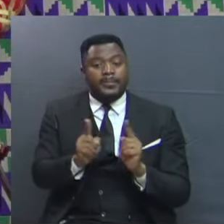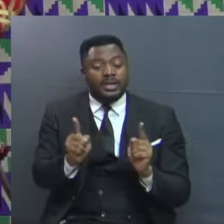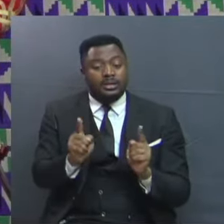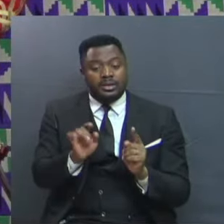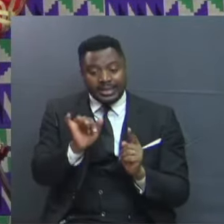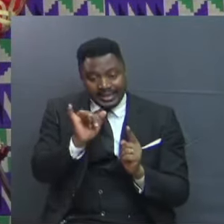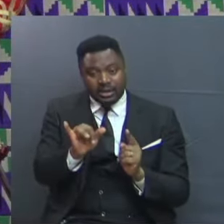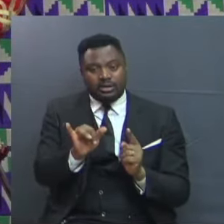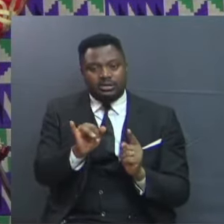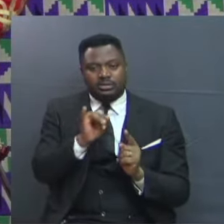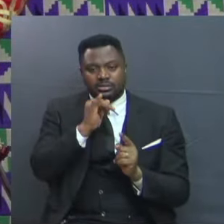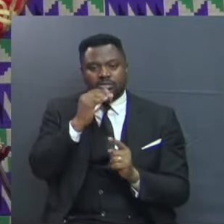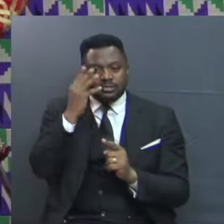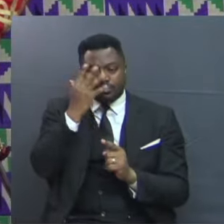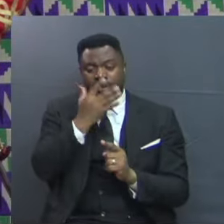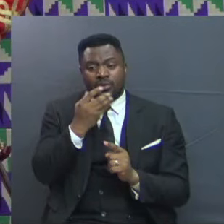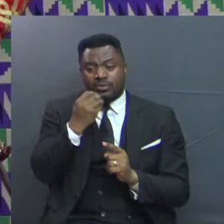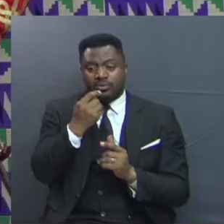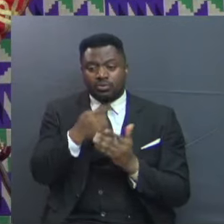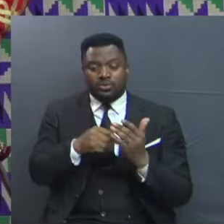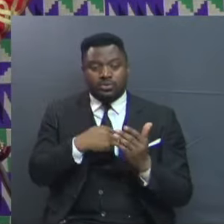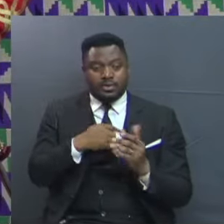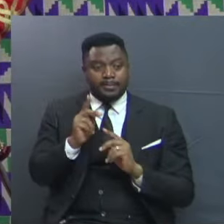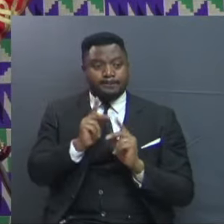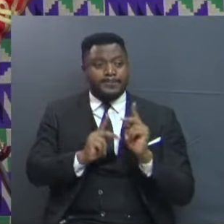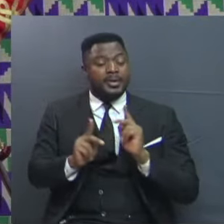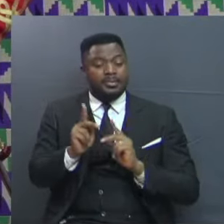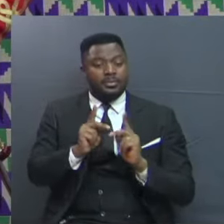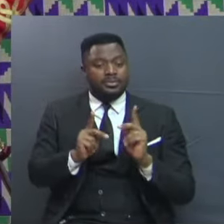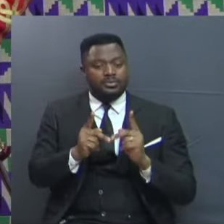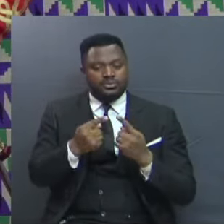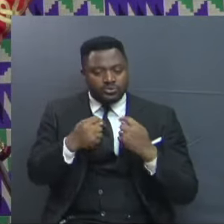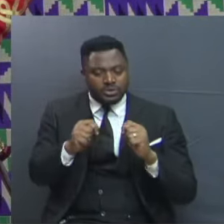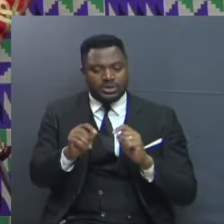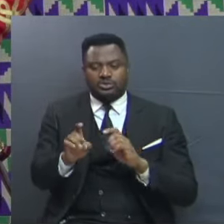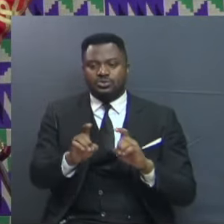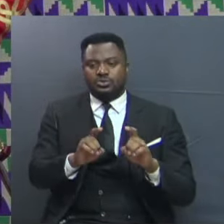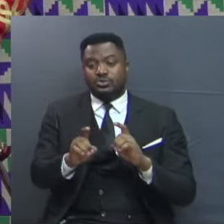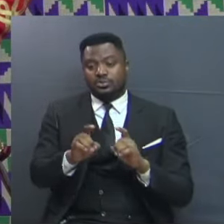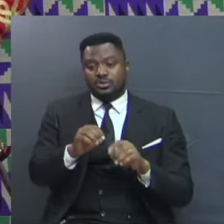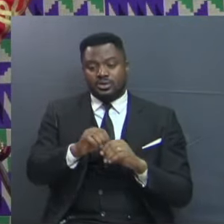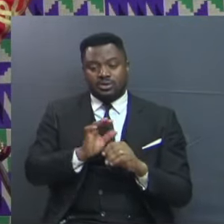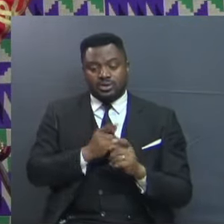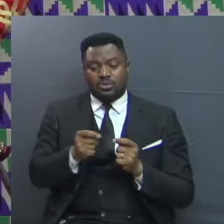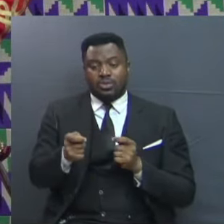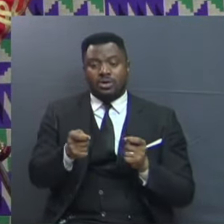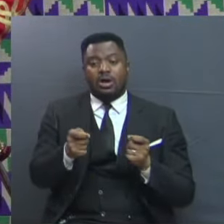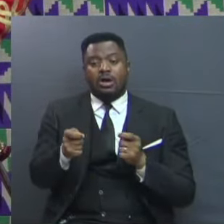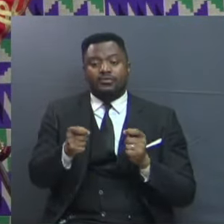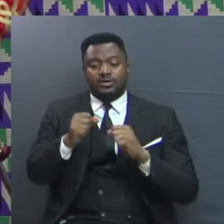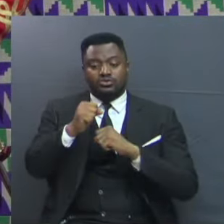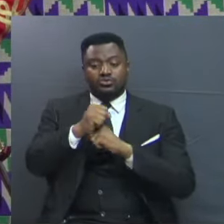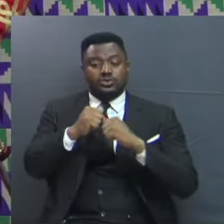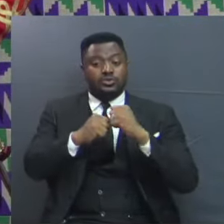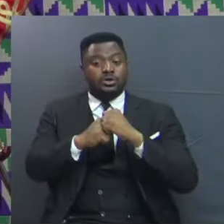that is the beauty of what we as a people are trying to do in our governance